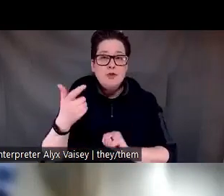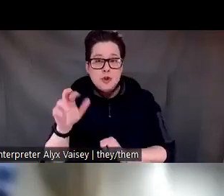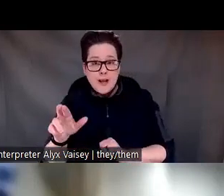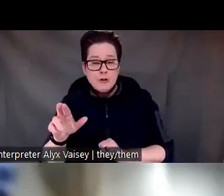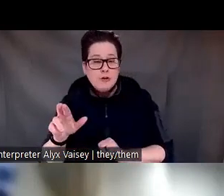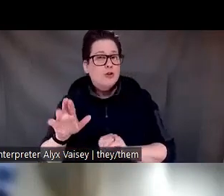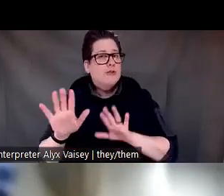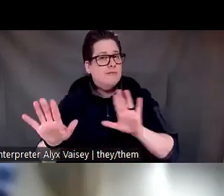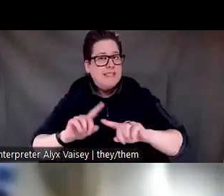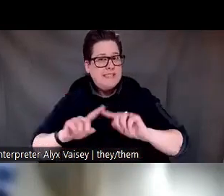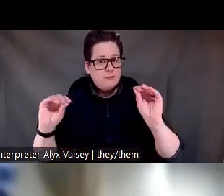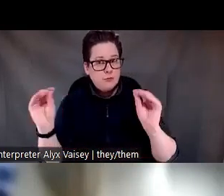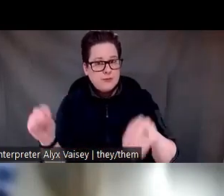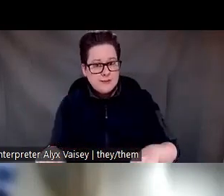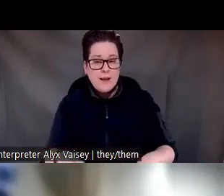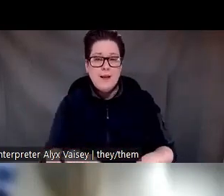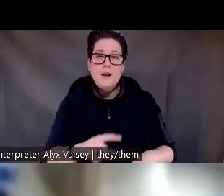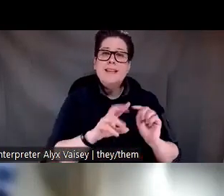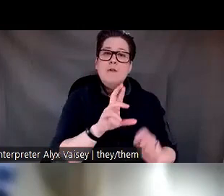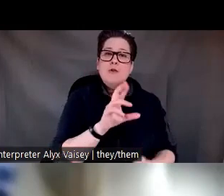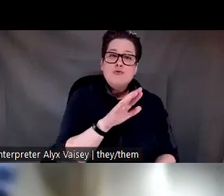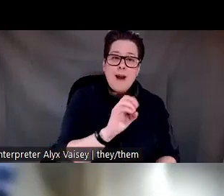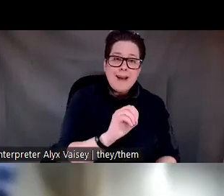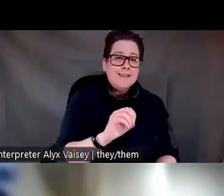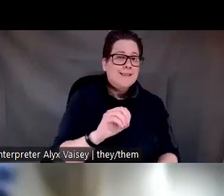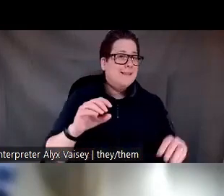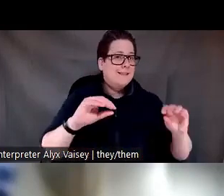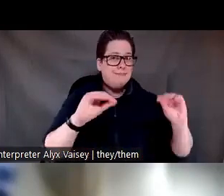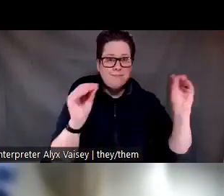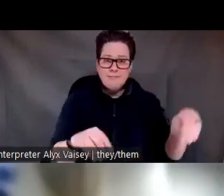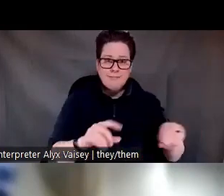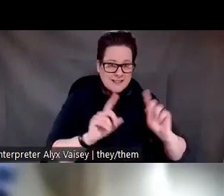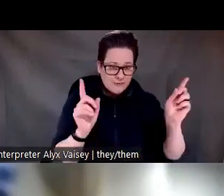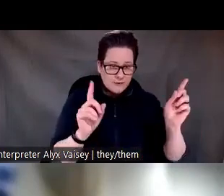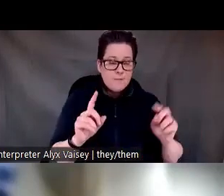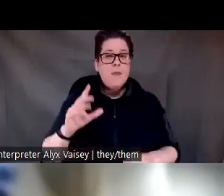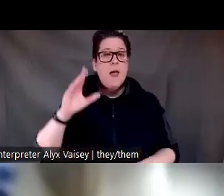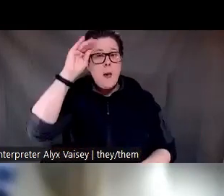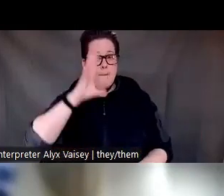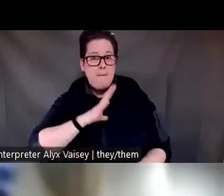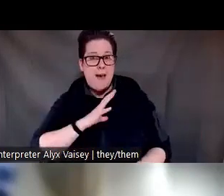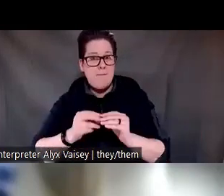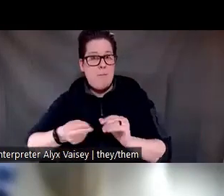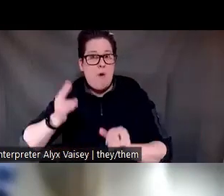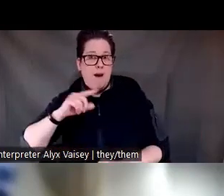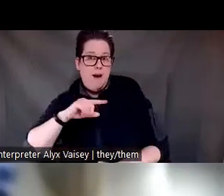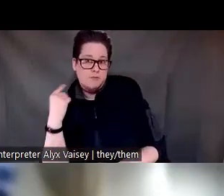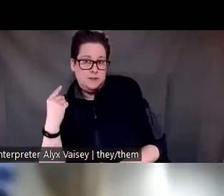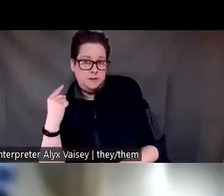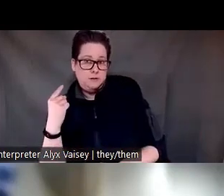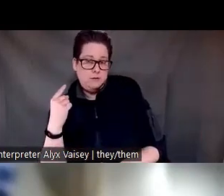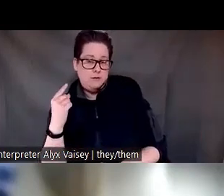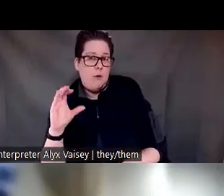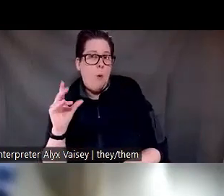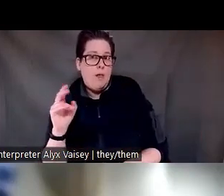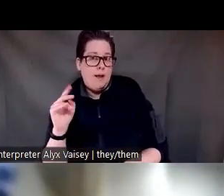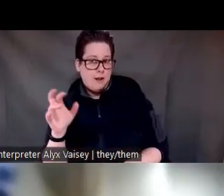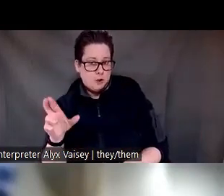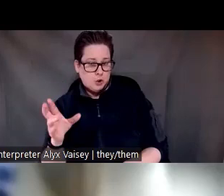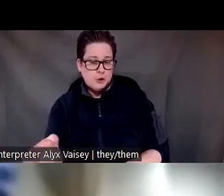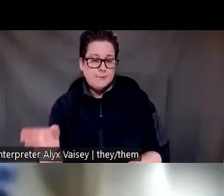groups. The risk of getting colorectal cancer is higher in men compared to women, and the